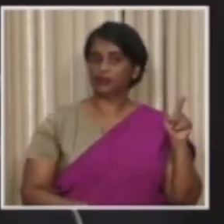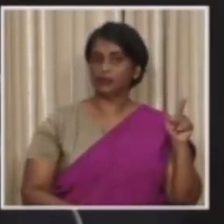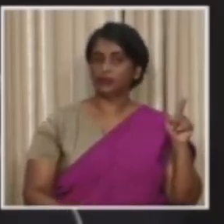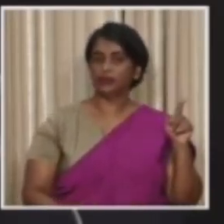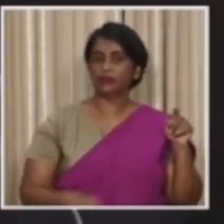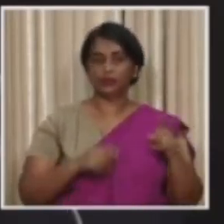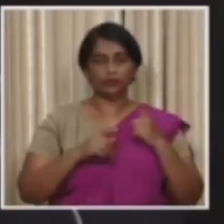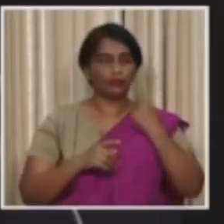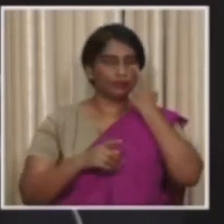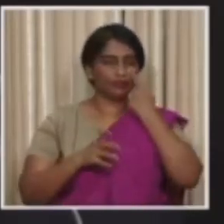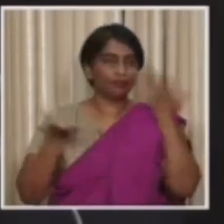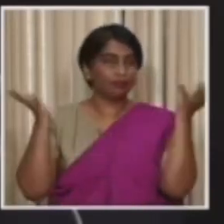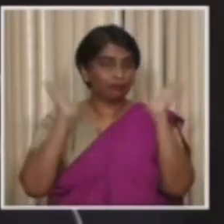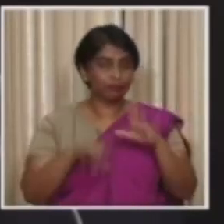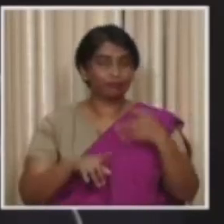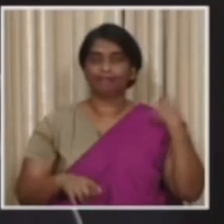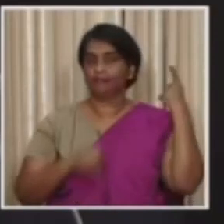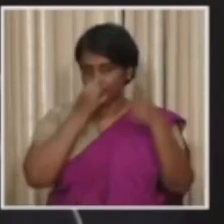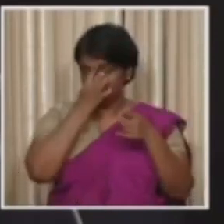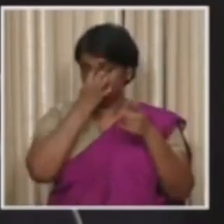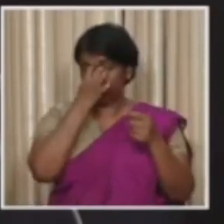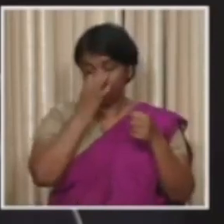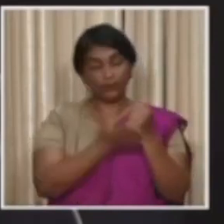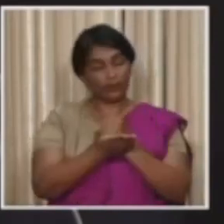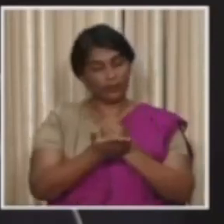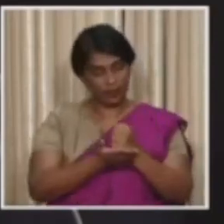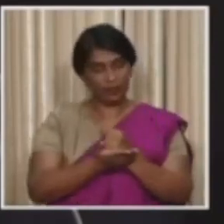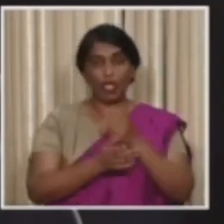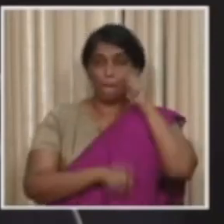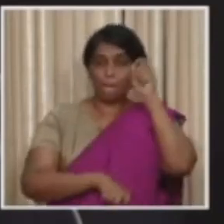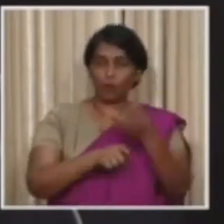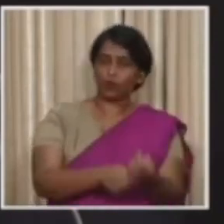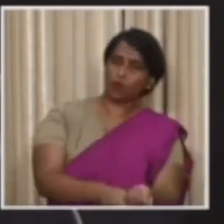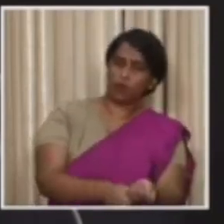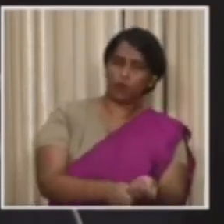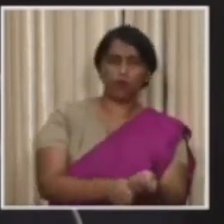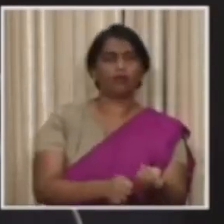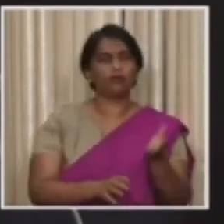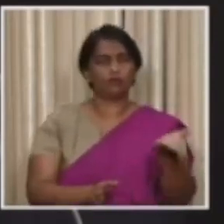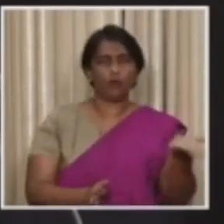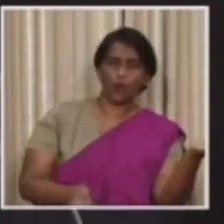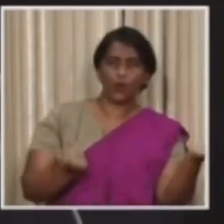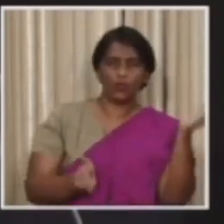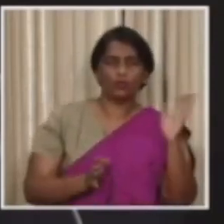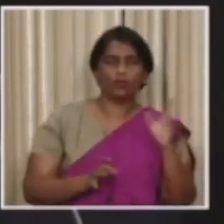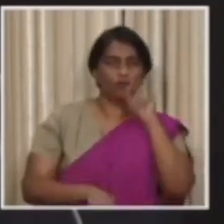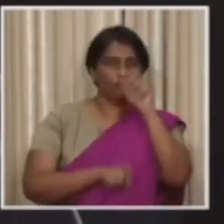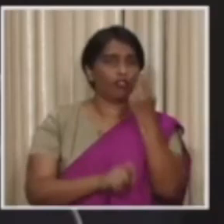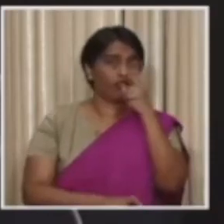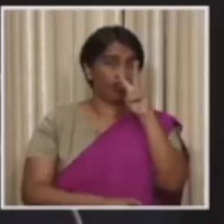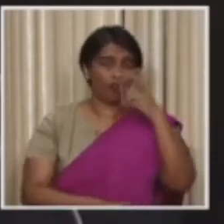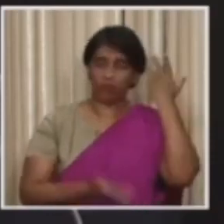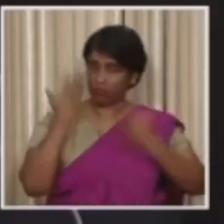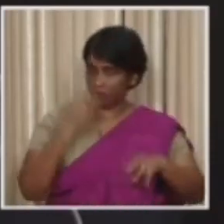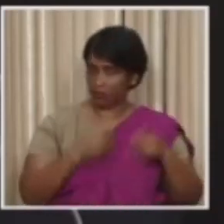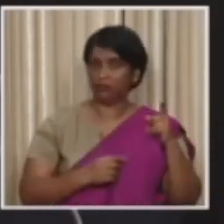entire population. 12 people have died, right? Several countries have issued condemnation. I know the Israeli ambassador came and met